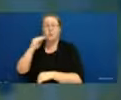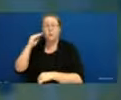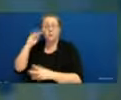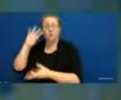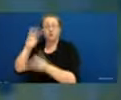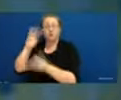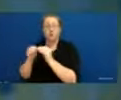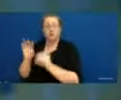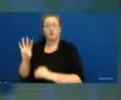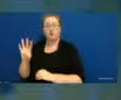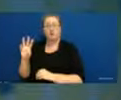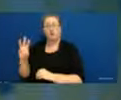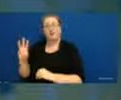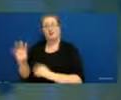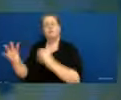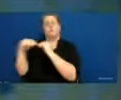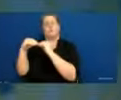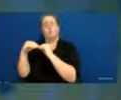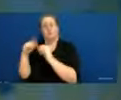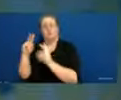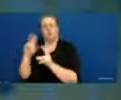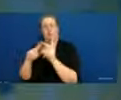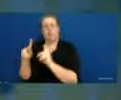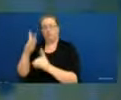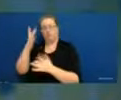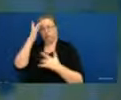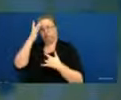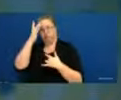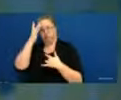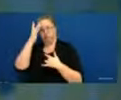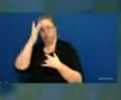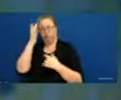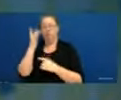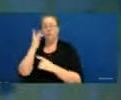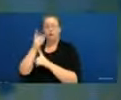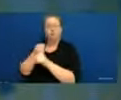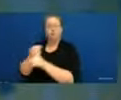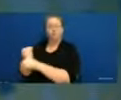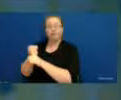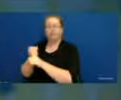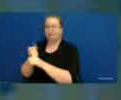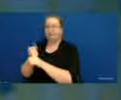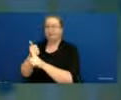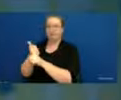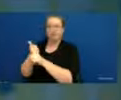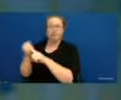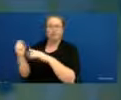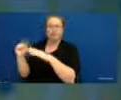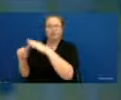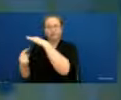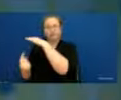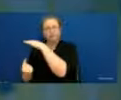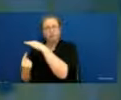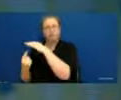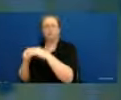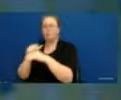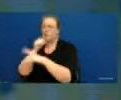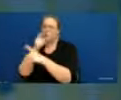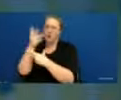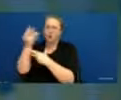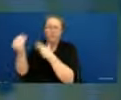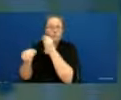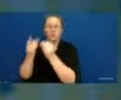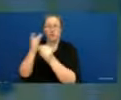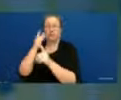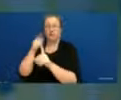people went home and their household members had to be isolated. They couldn't go to work, they couldn't